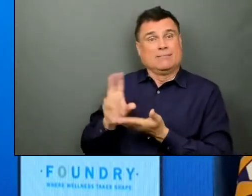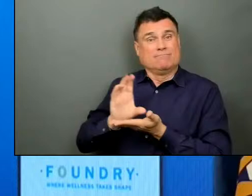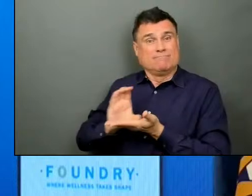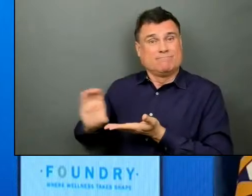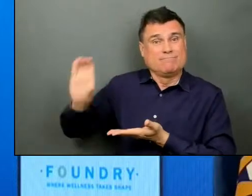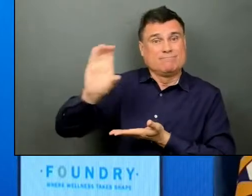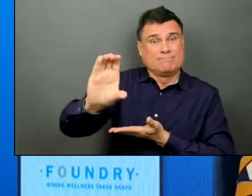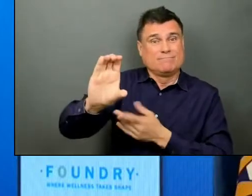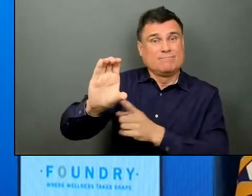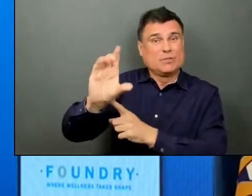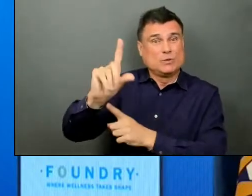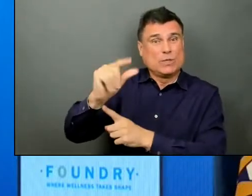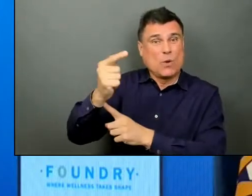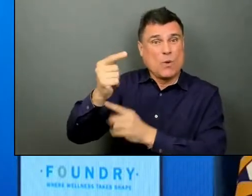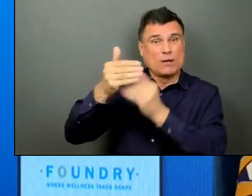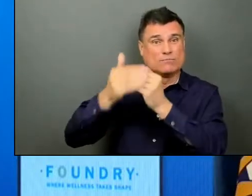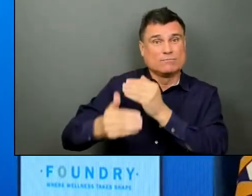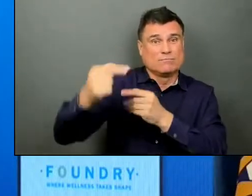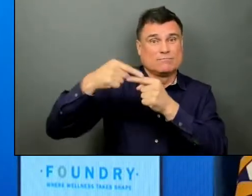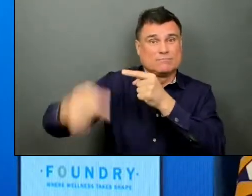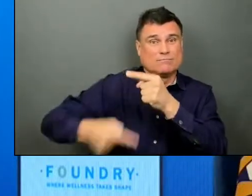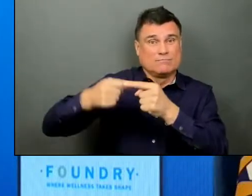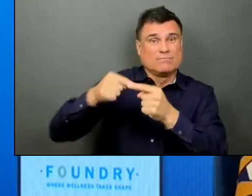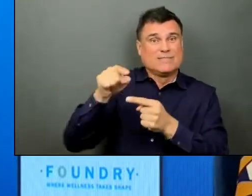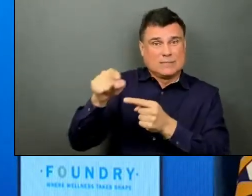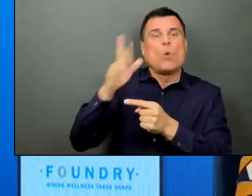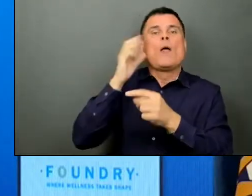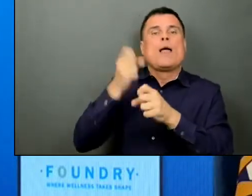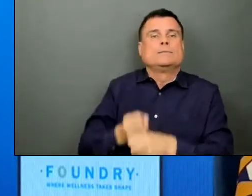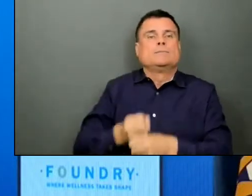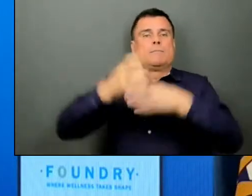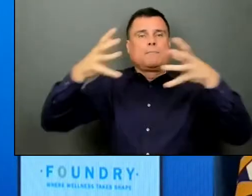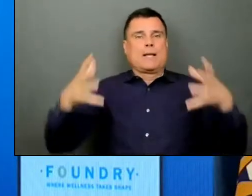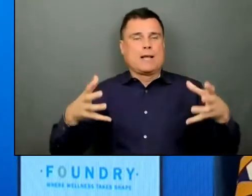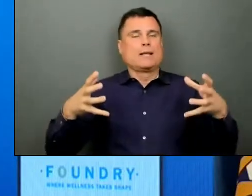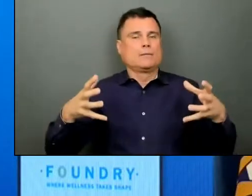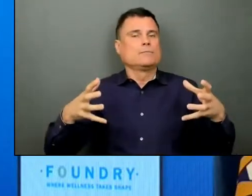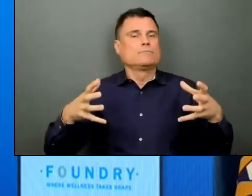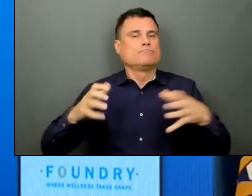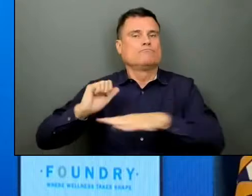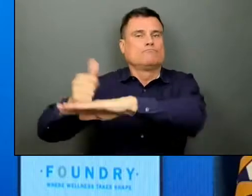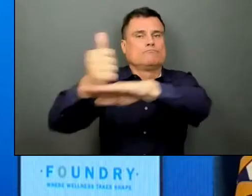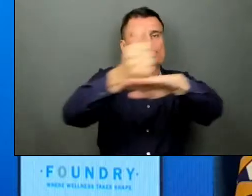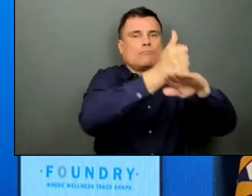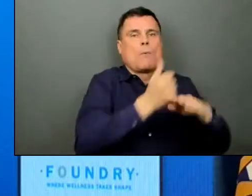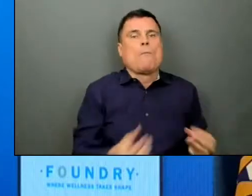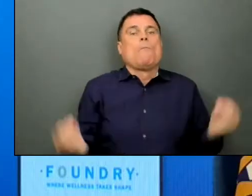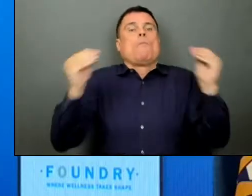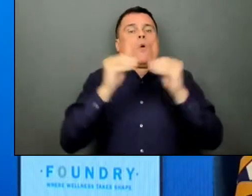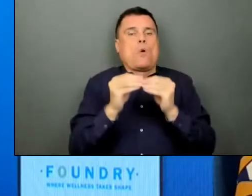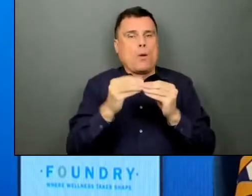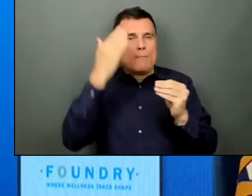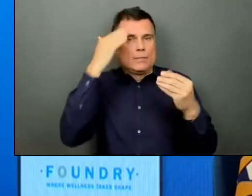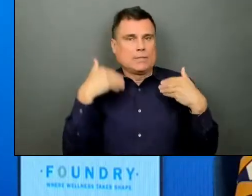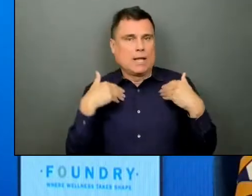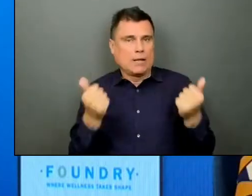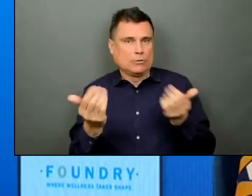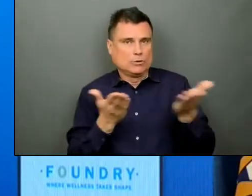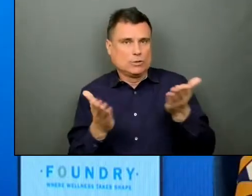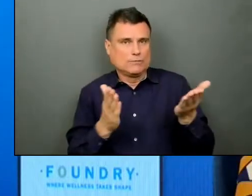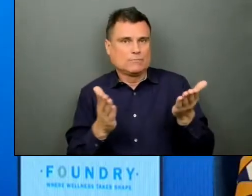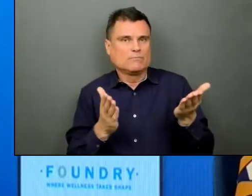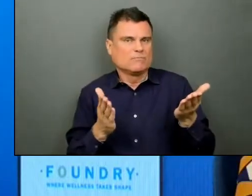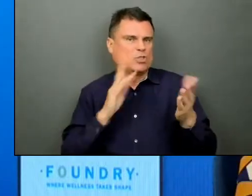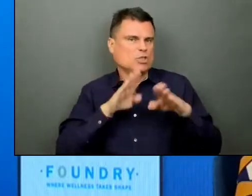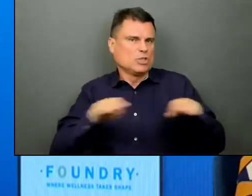across British Columbia to 15 more communities. This is an investment that will add more capacity on the ground where it's needed most and